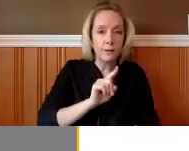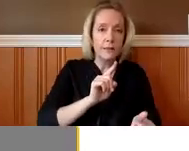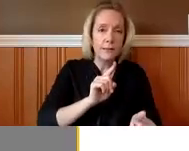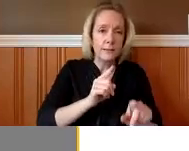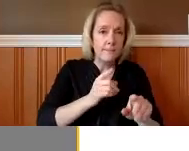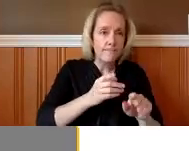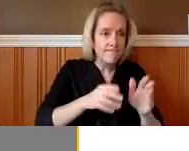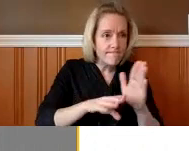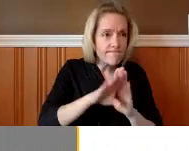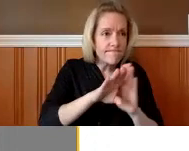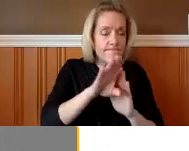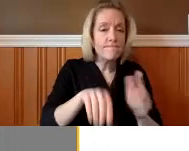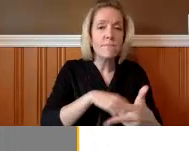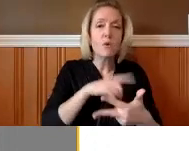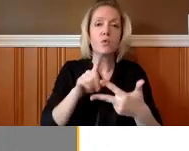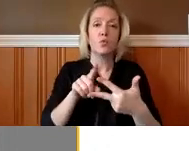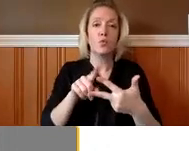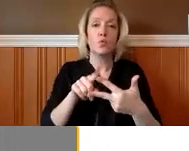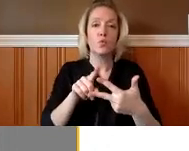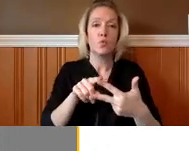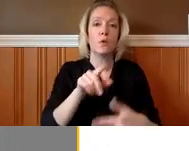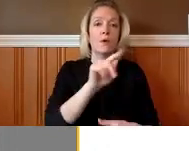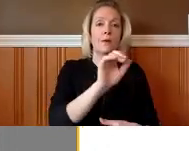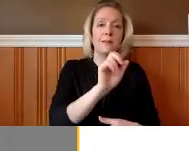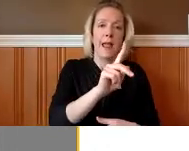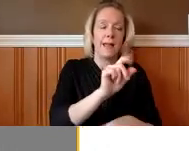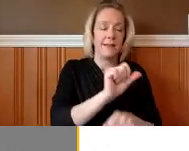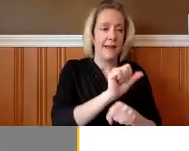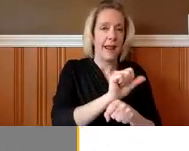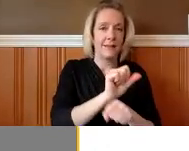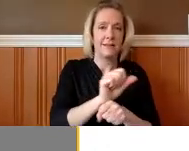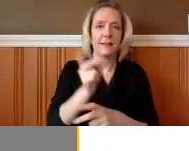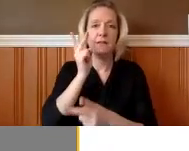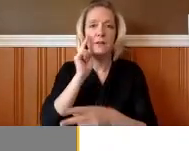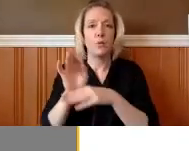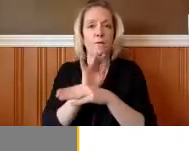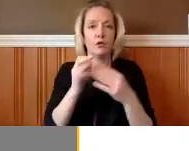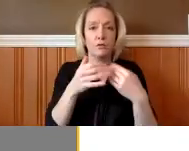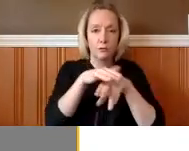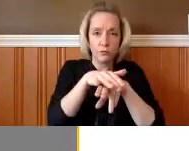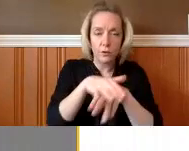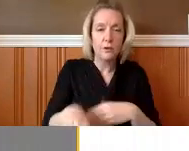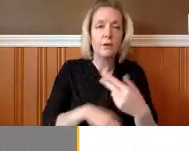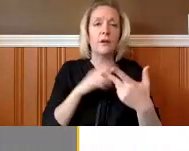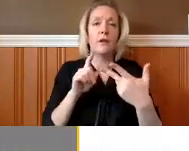about integrating the vision and the task, the vision and function. And in phase 3, we're helping those students self-advocate